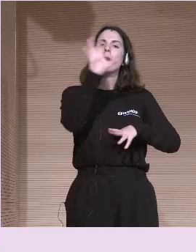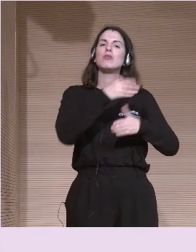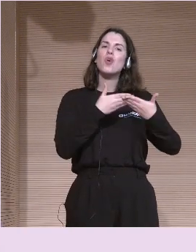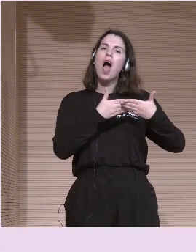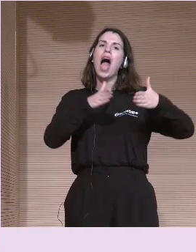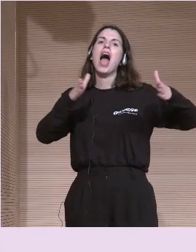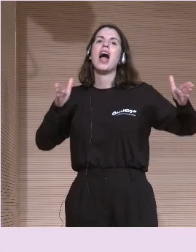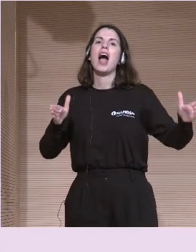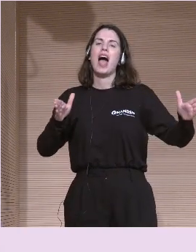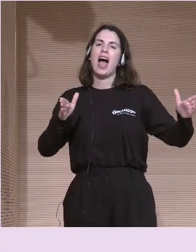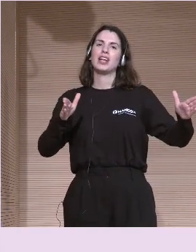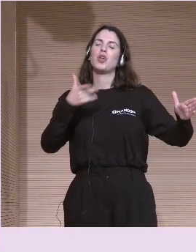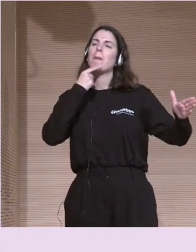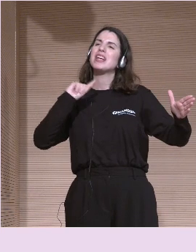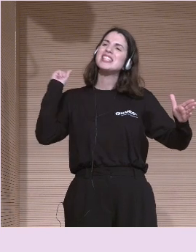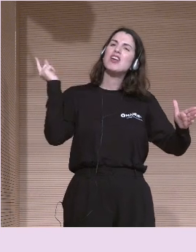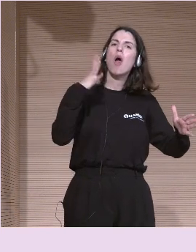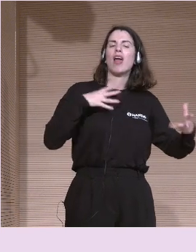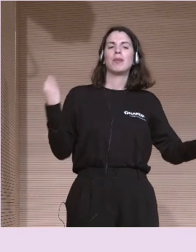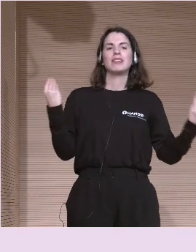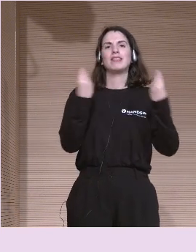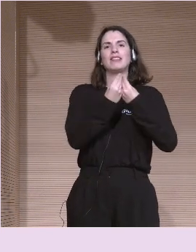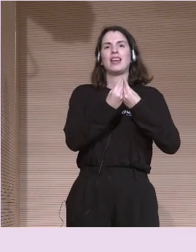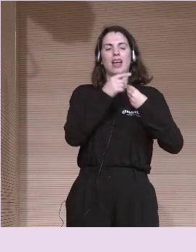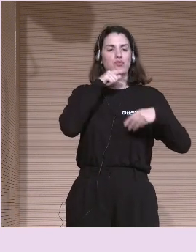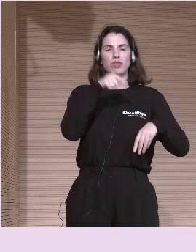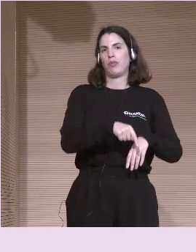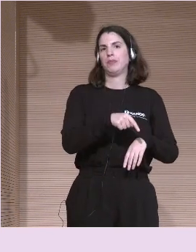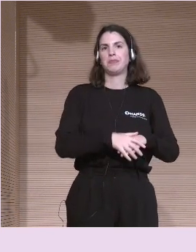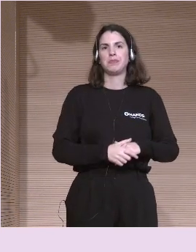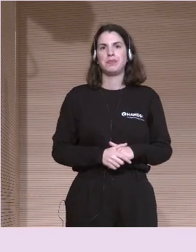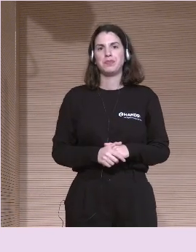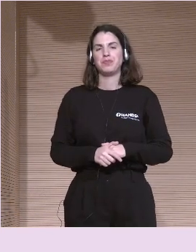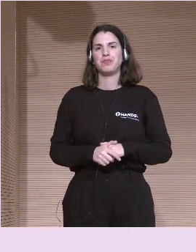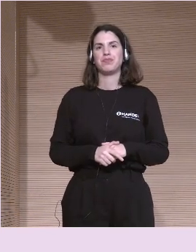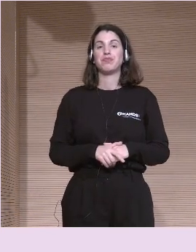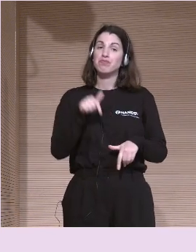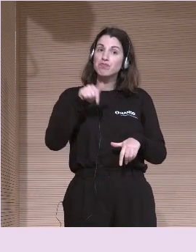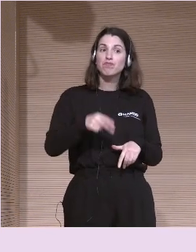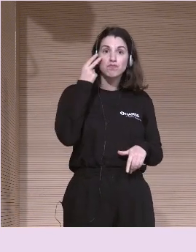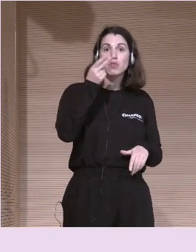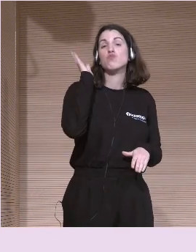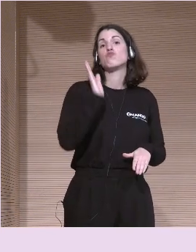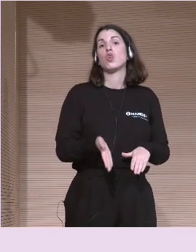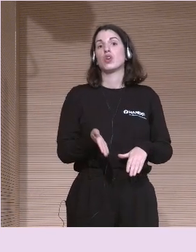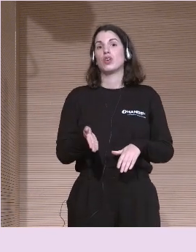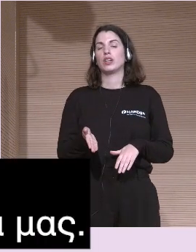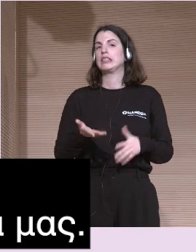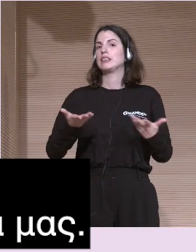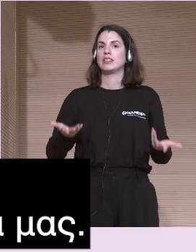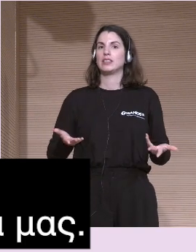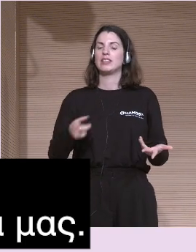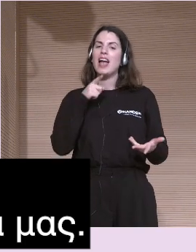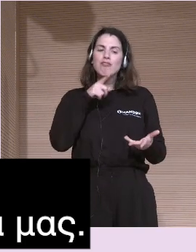been really exciting for us, and this is something we want to bring into our permanent home. And I think you can see that. So it's about the actual physicality of the space. You can